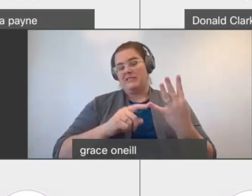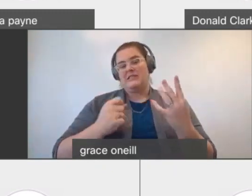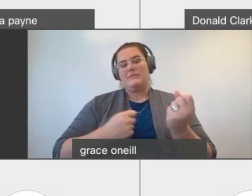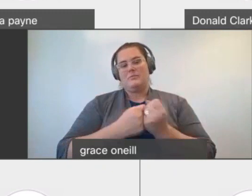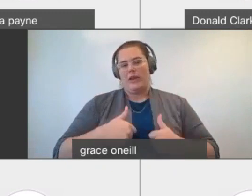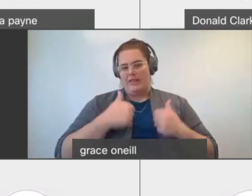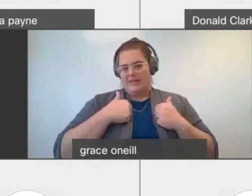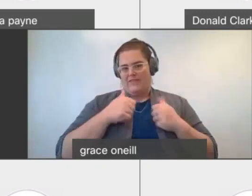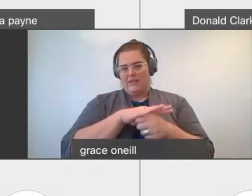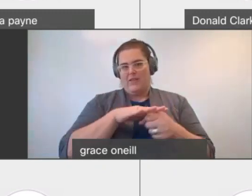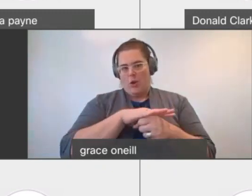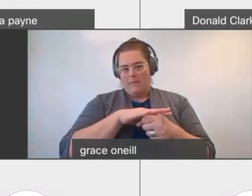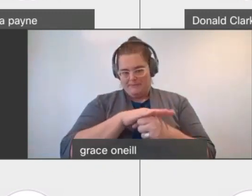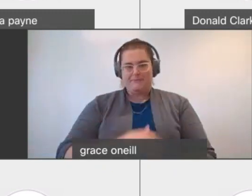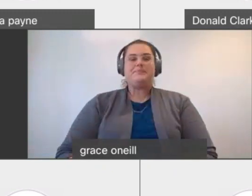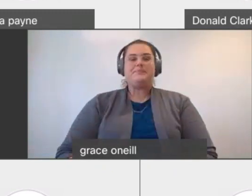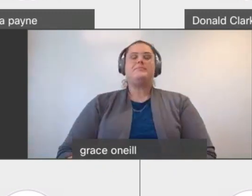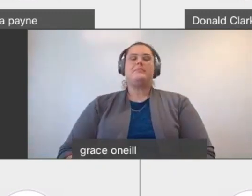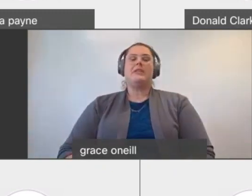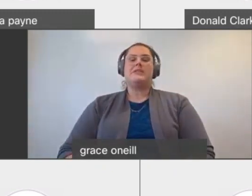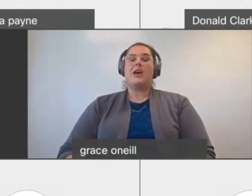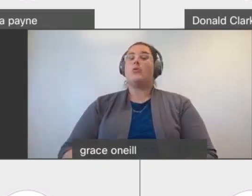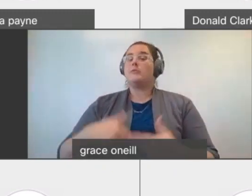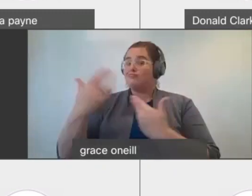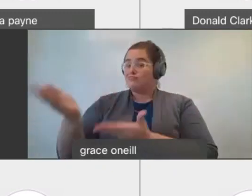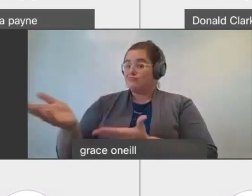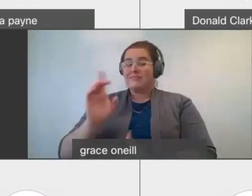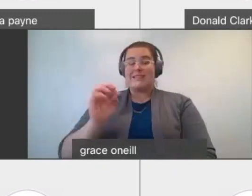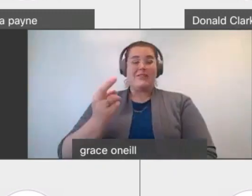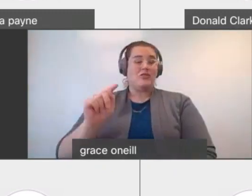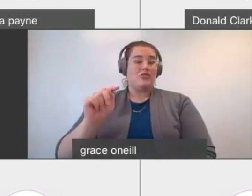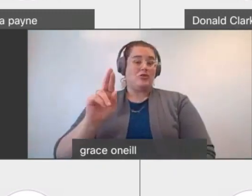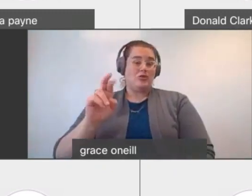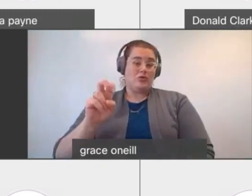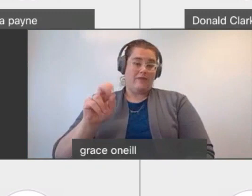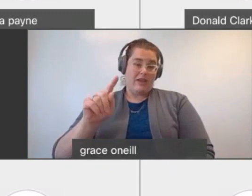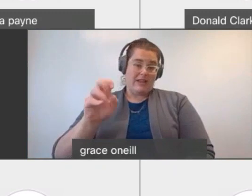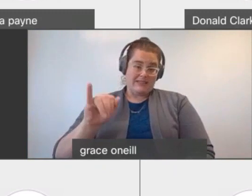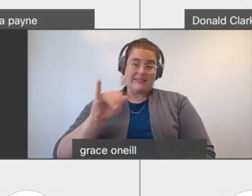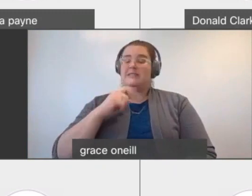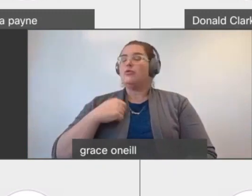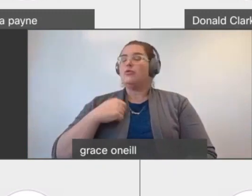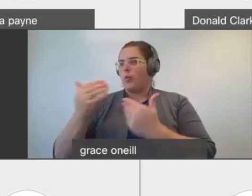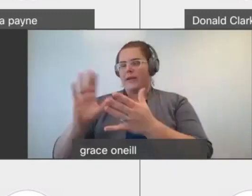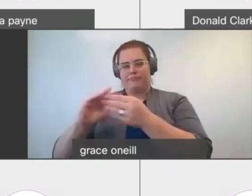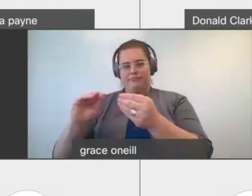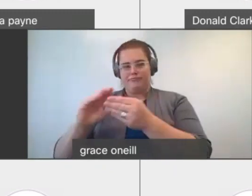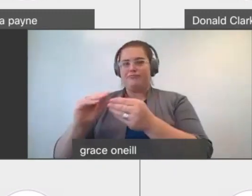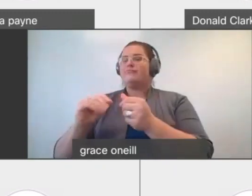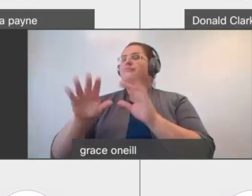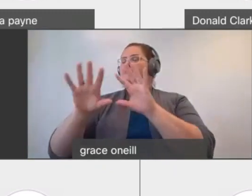like to throw this over to Dr. Trivedi to give our overview of Station